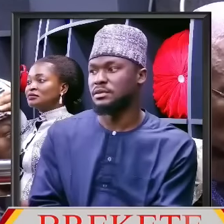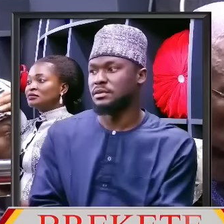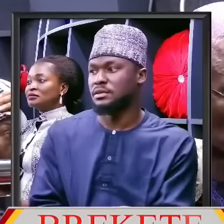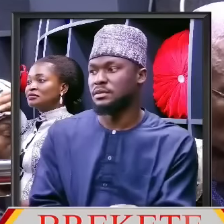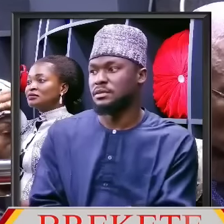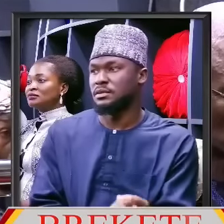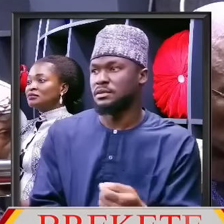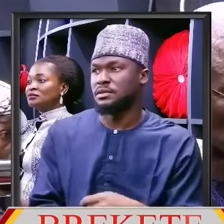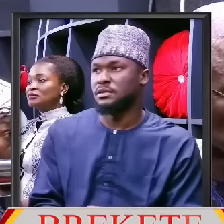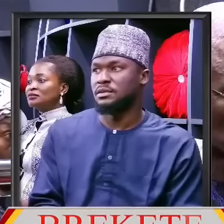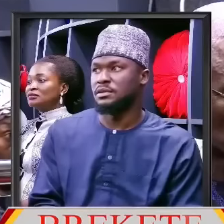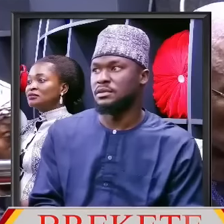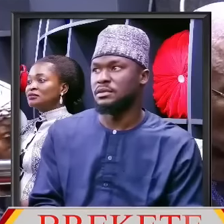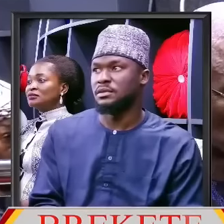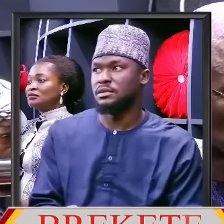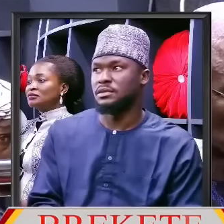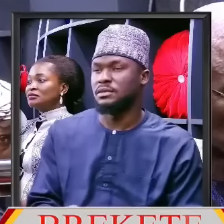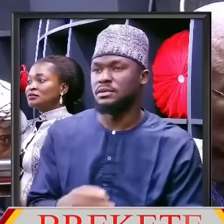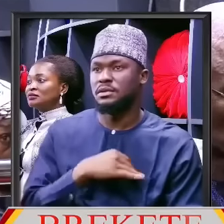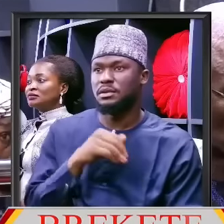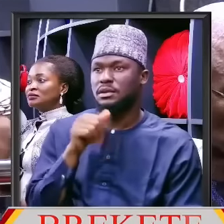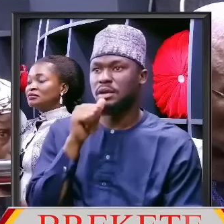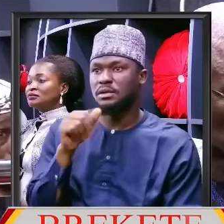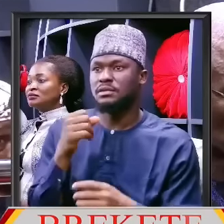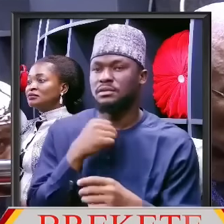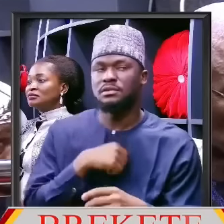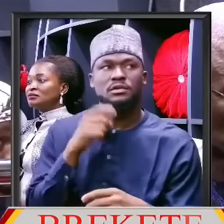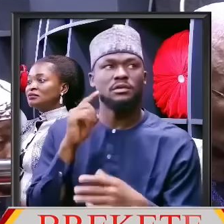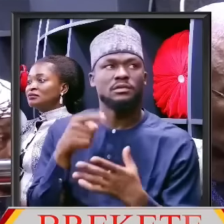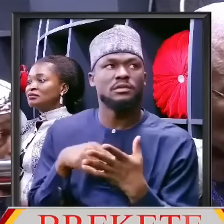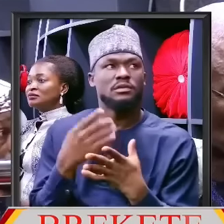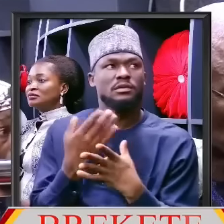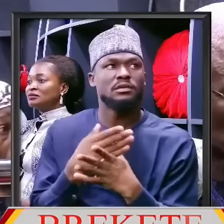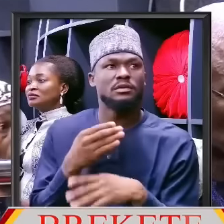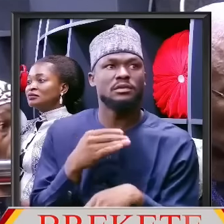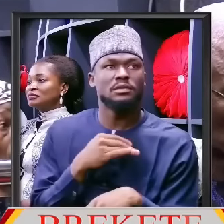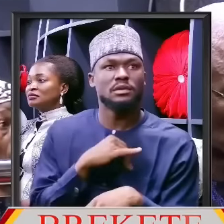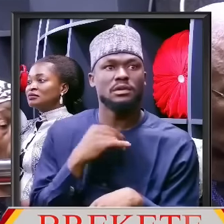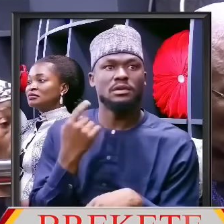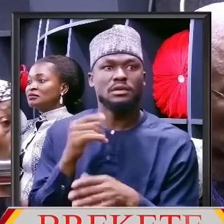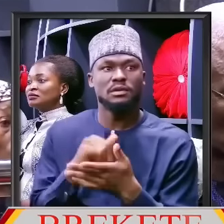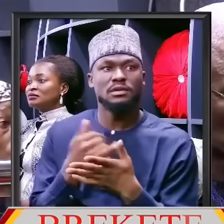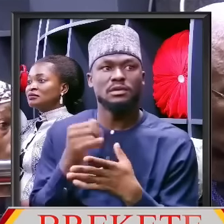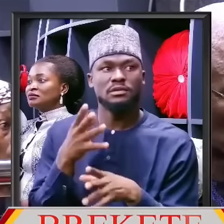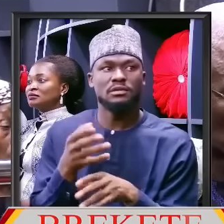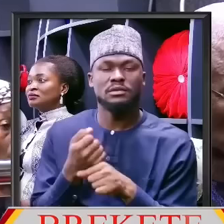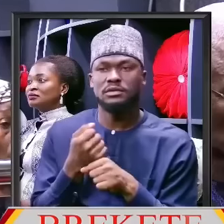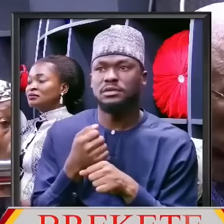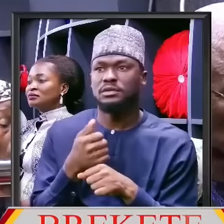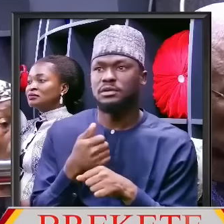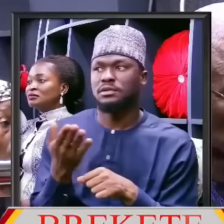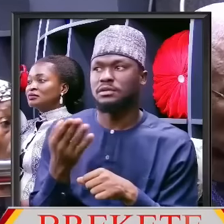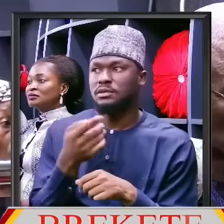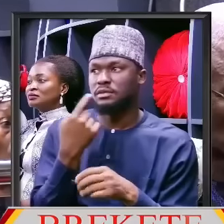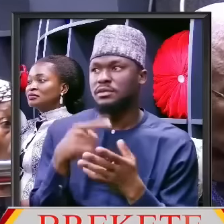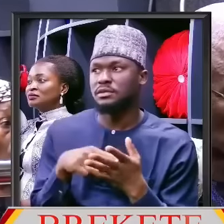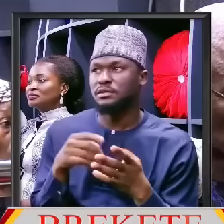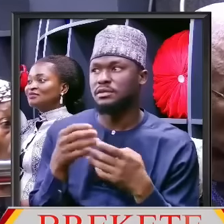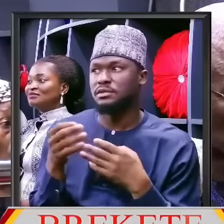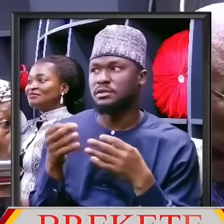No, they talk 8:30. I'm sorry for interrupting you. No, no problem. They say they carry the way because this woman explanation is